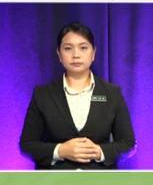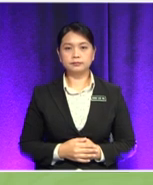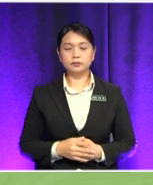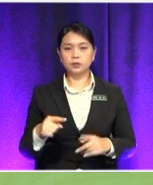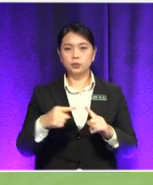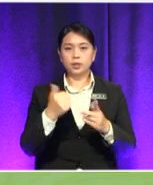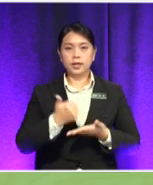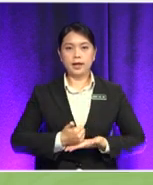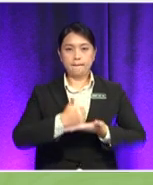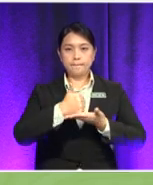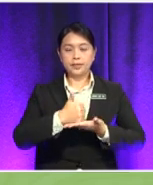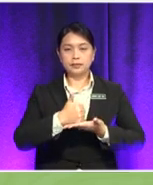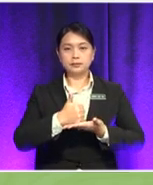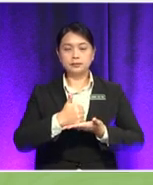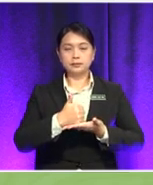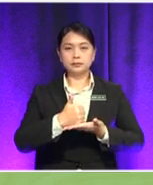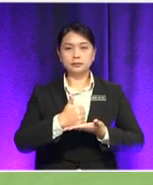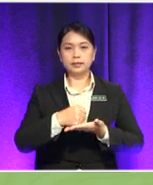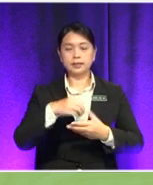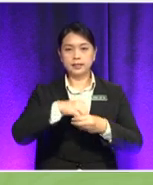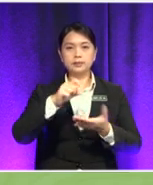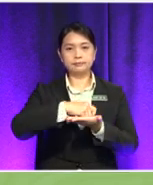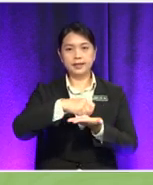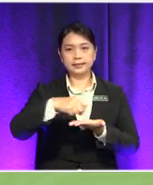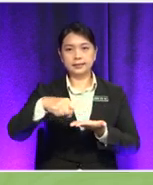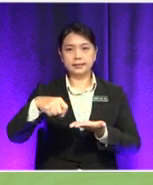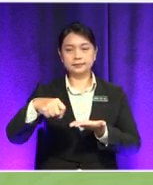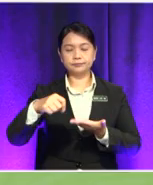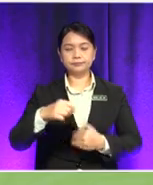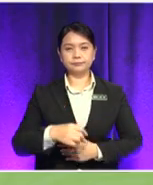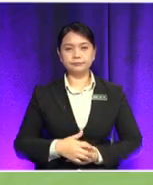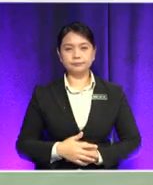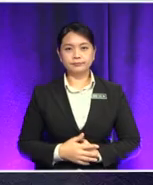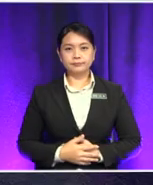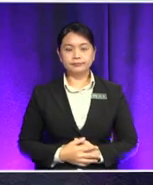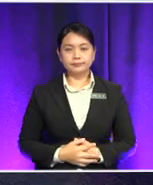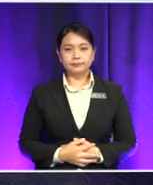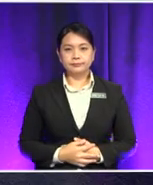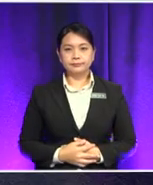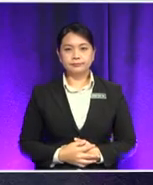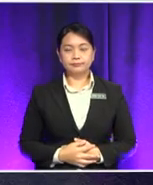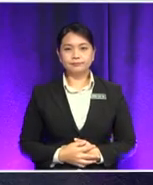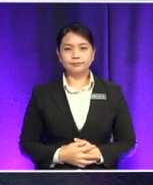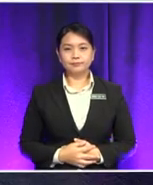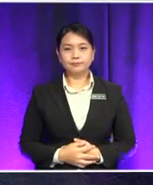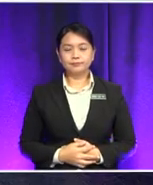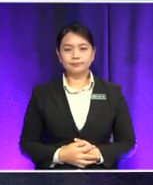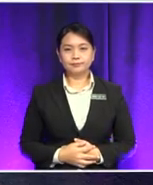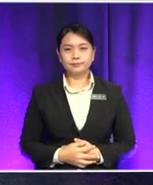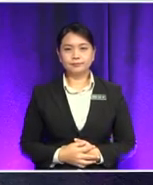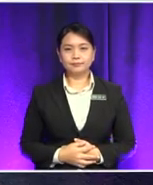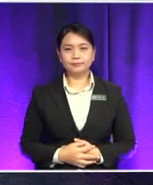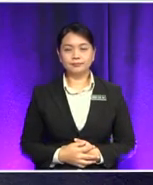help with recall and writing. So it's quite interesting, right? It is, definitely. Yeah. Let's us try with